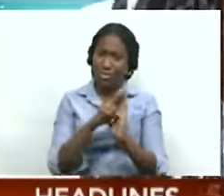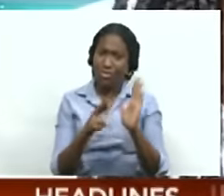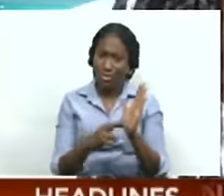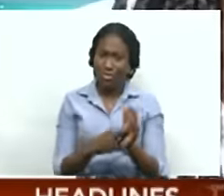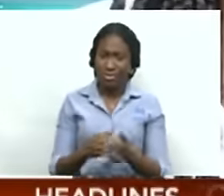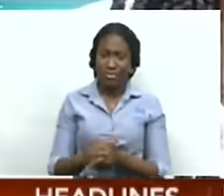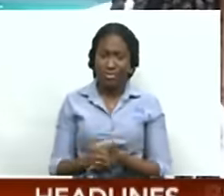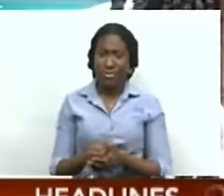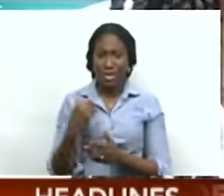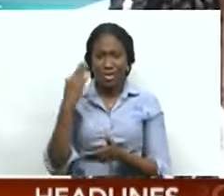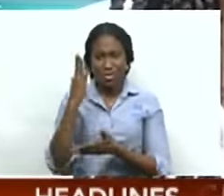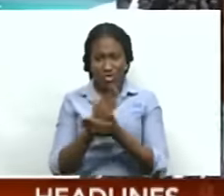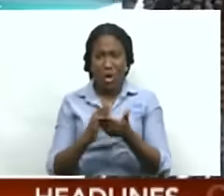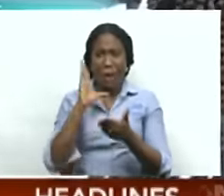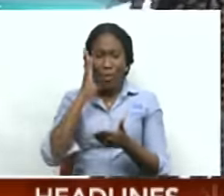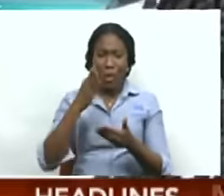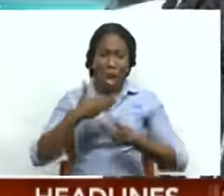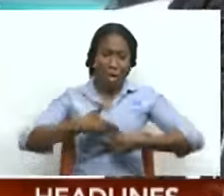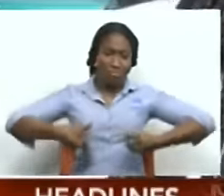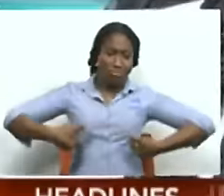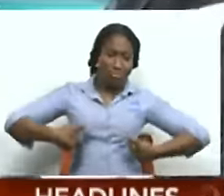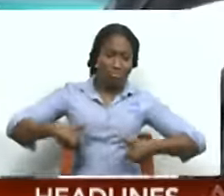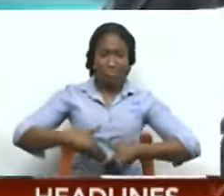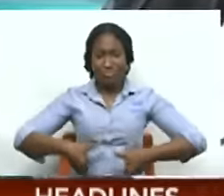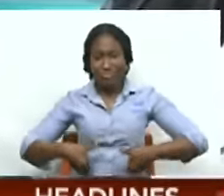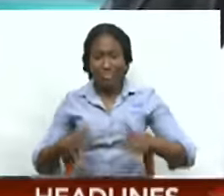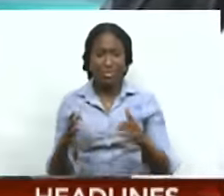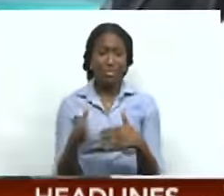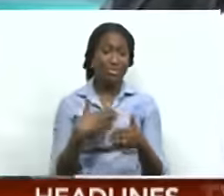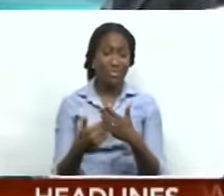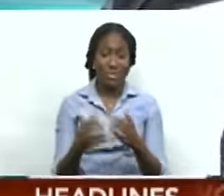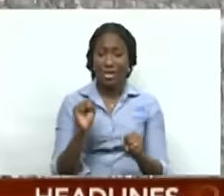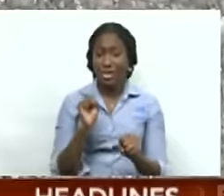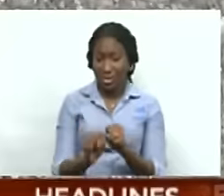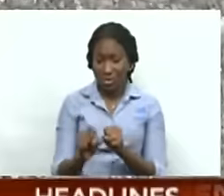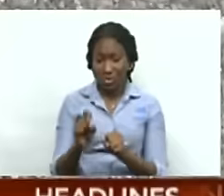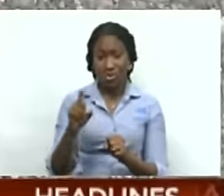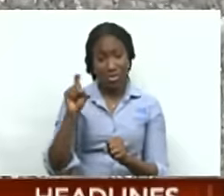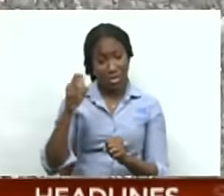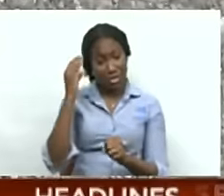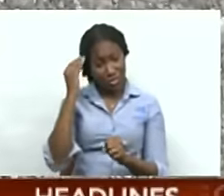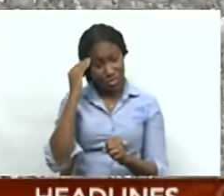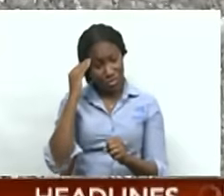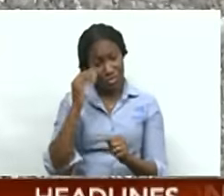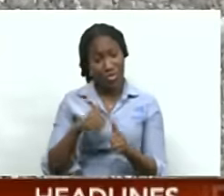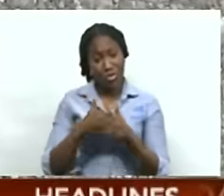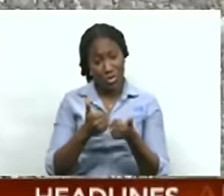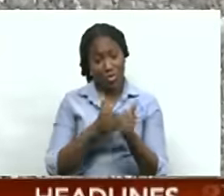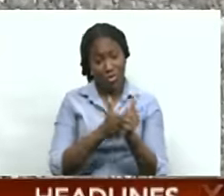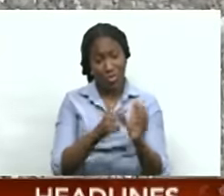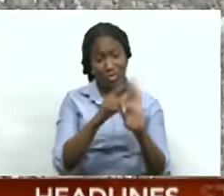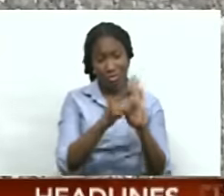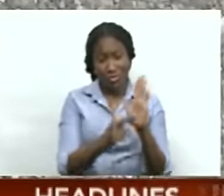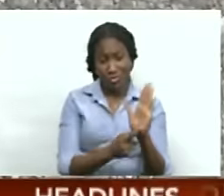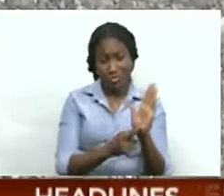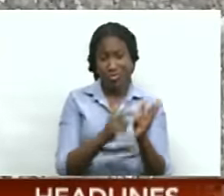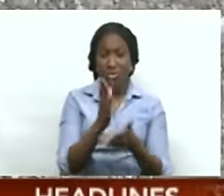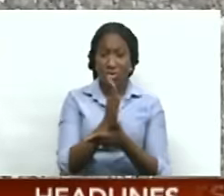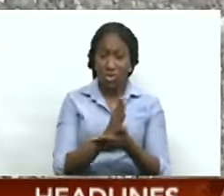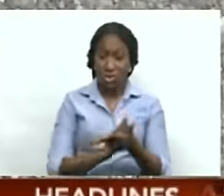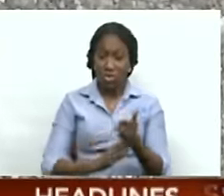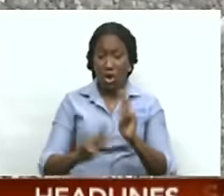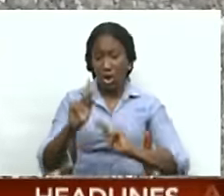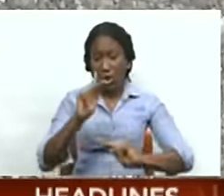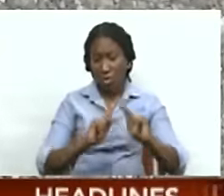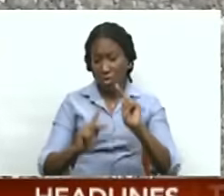naked. So they have to know what they're doing with that. Like Candy Charles, some people are now questioning if the new rules, which goes into effect